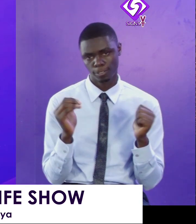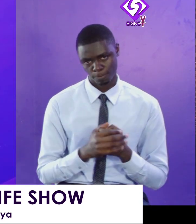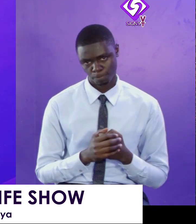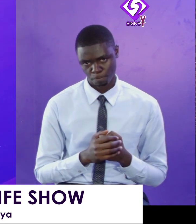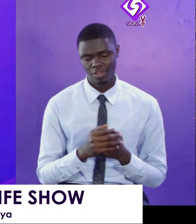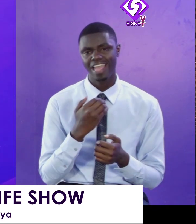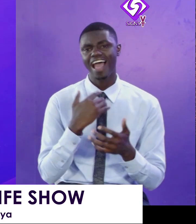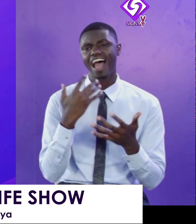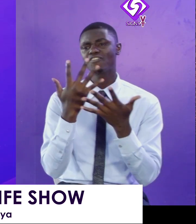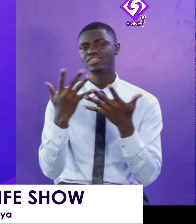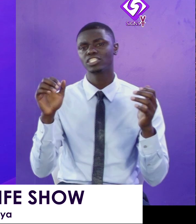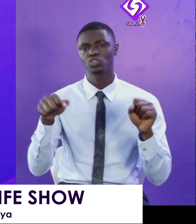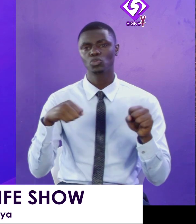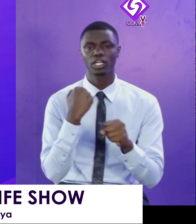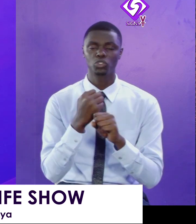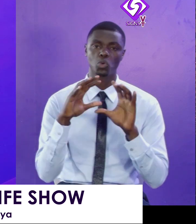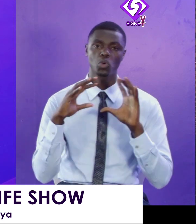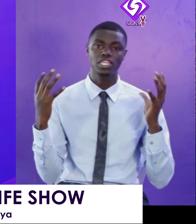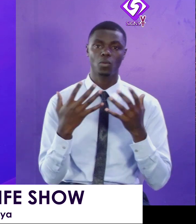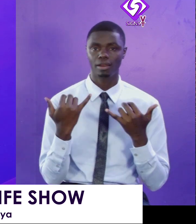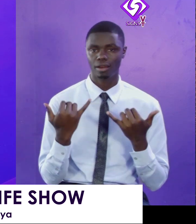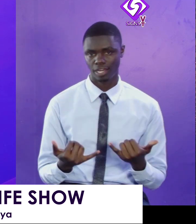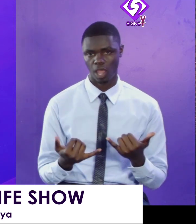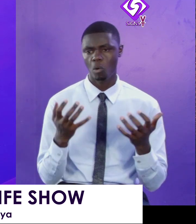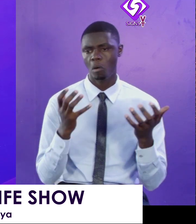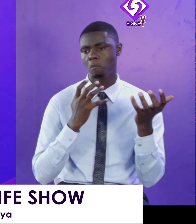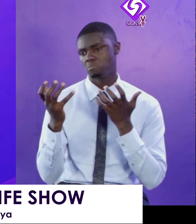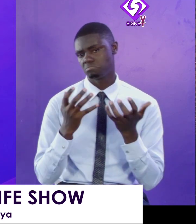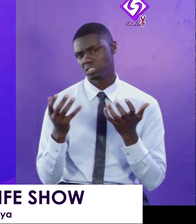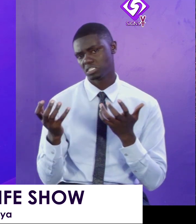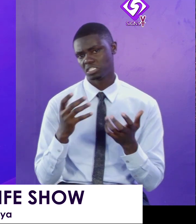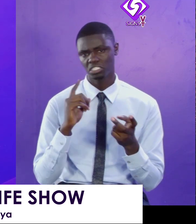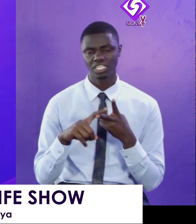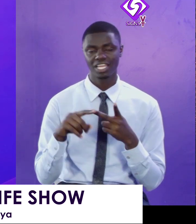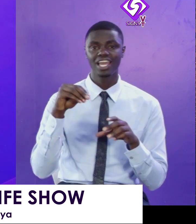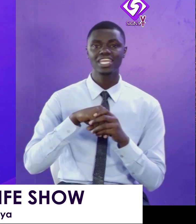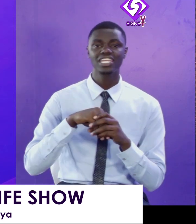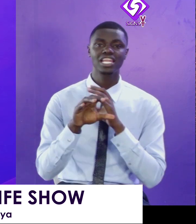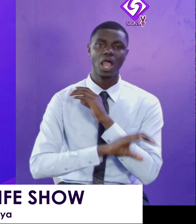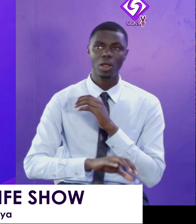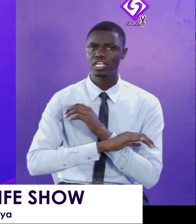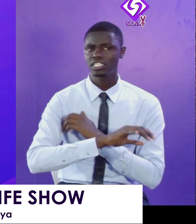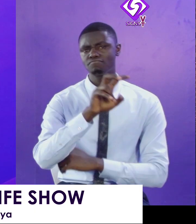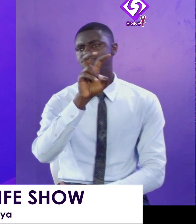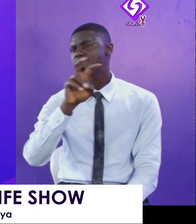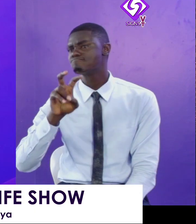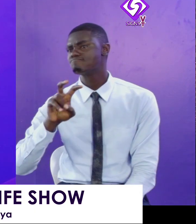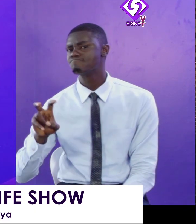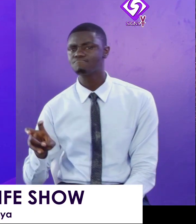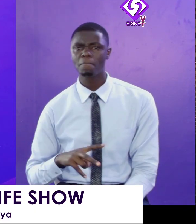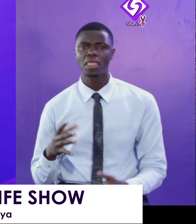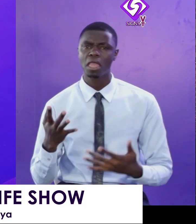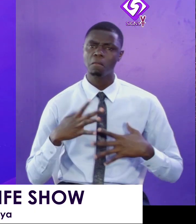There are things that you can do in the world right now, businesses in our country. Just look around. Is it that people